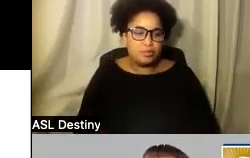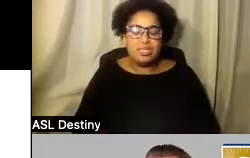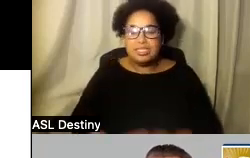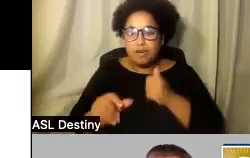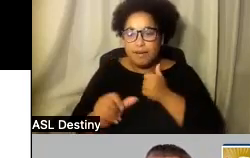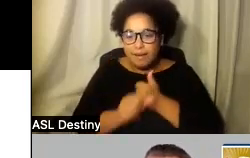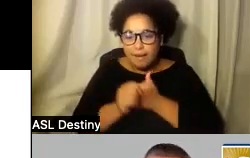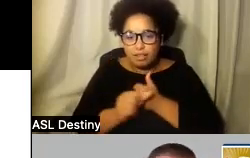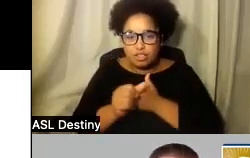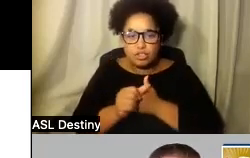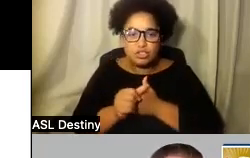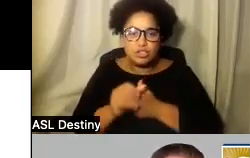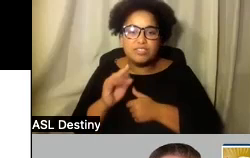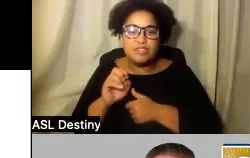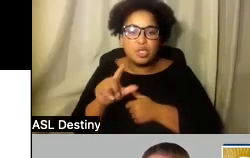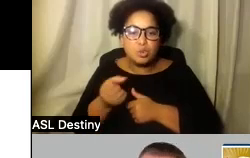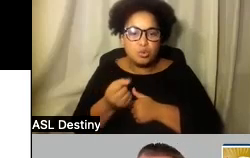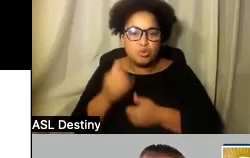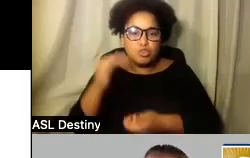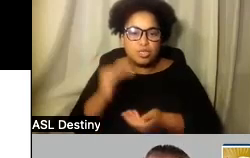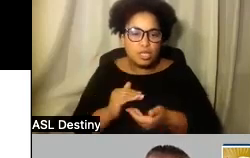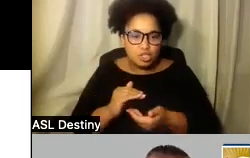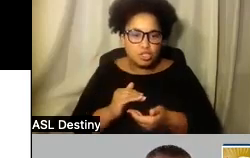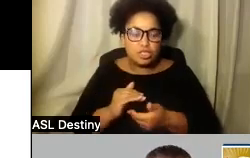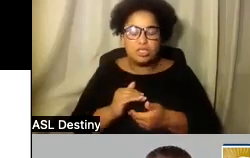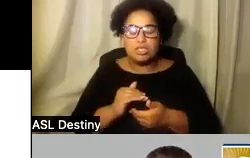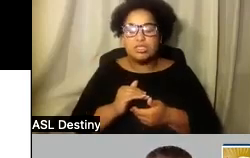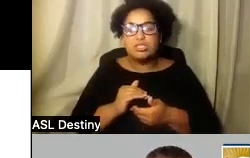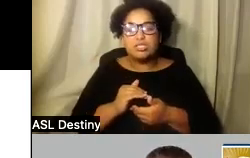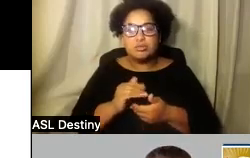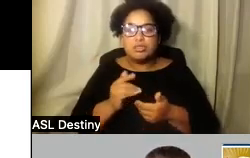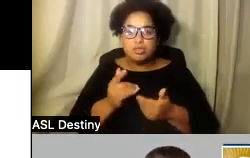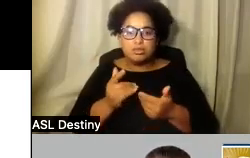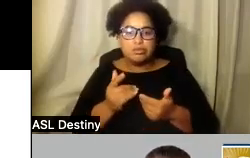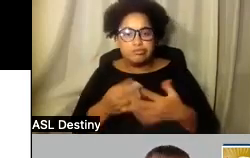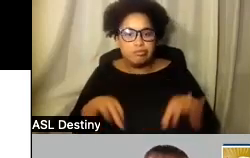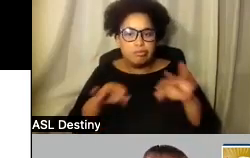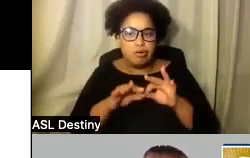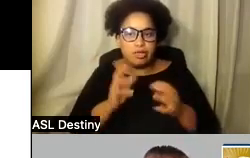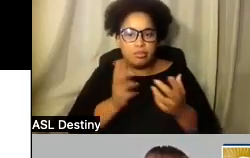fuels reduction, which is huge right now. This is going into the